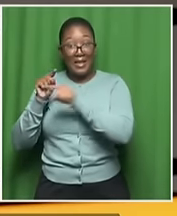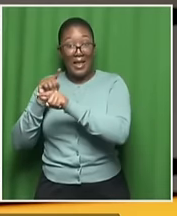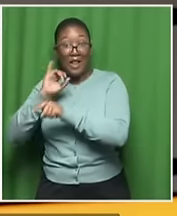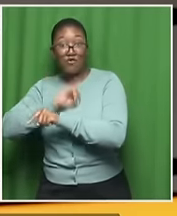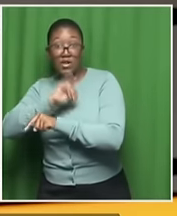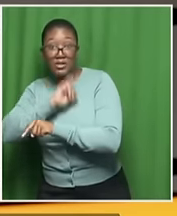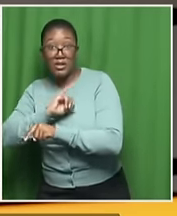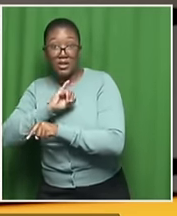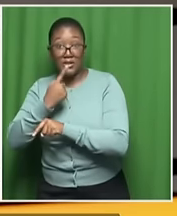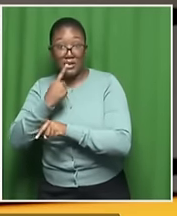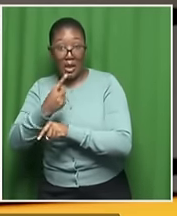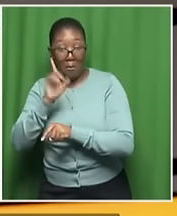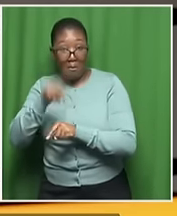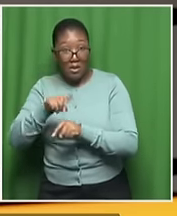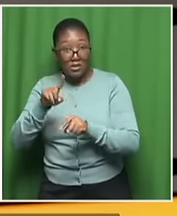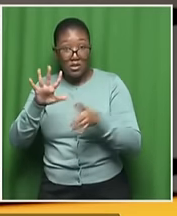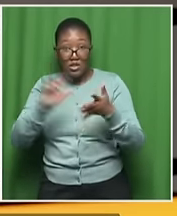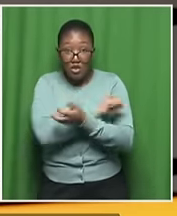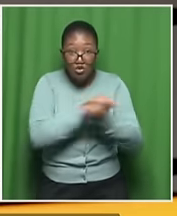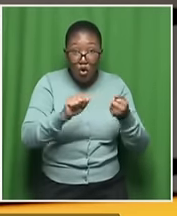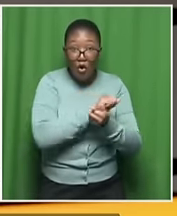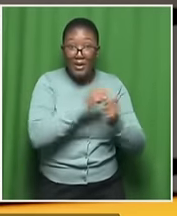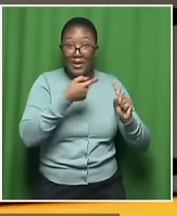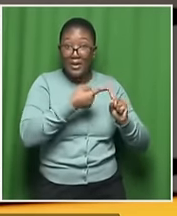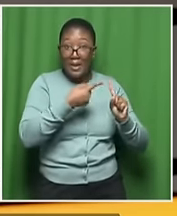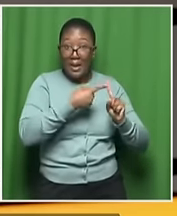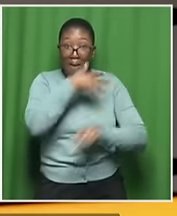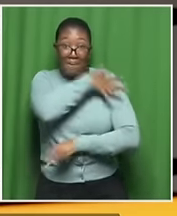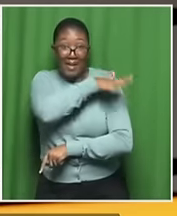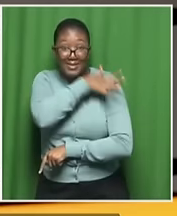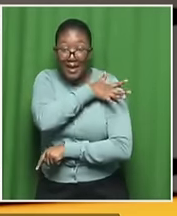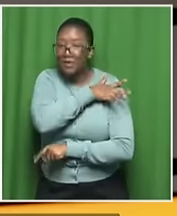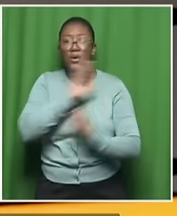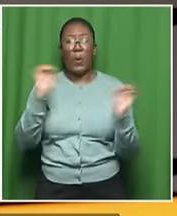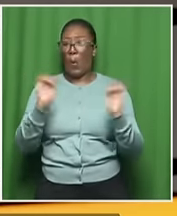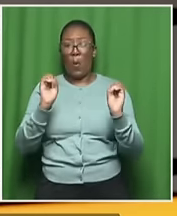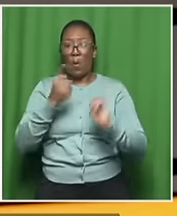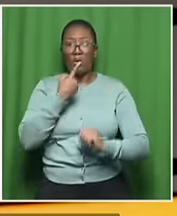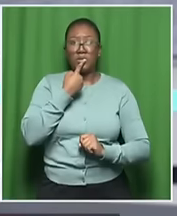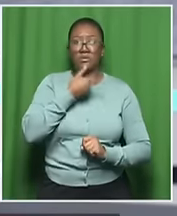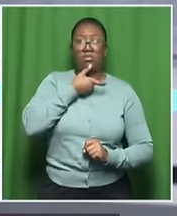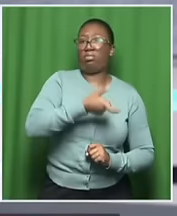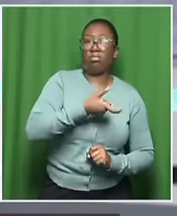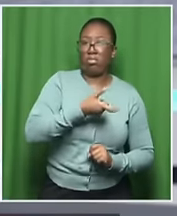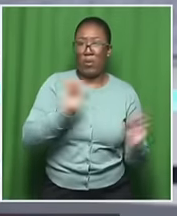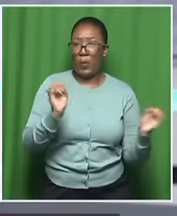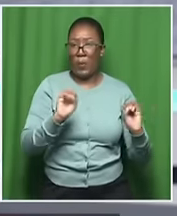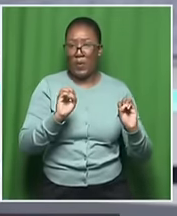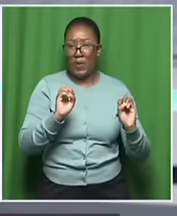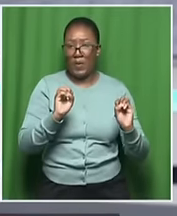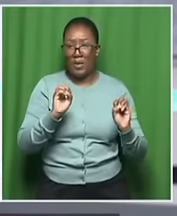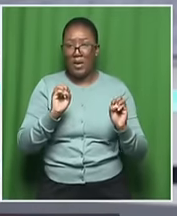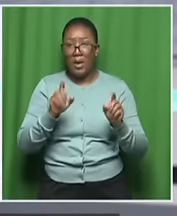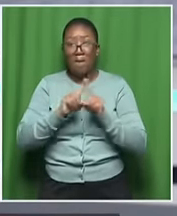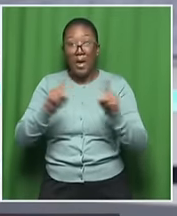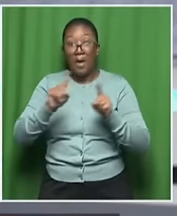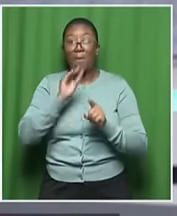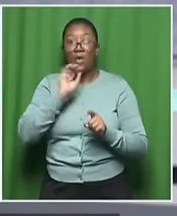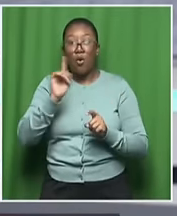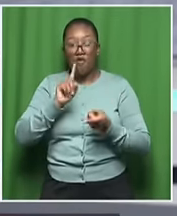say that we must destroy Palestine. What did they mean by from the river to the